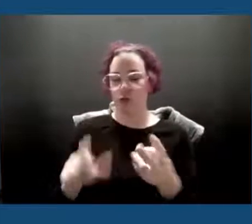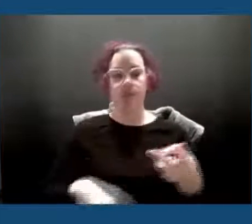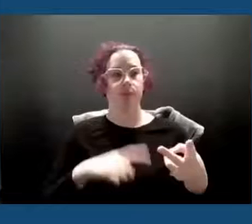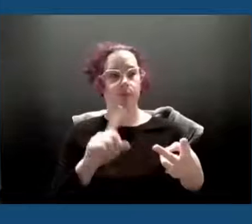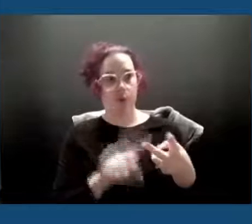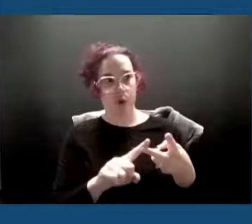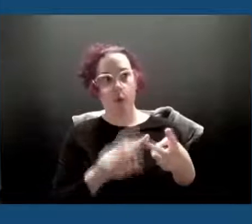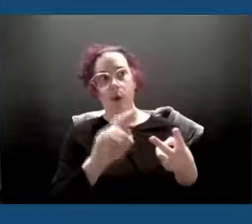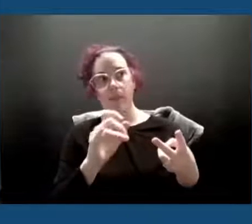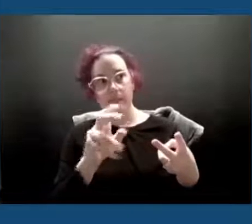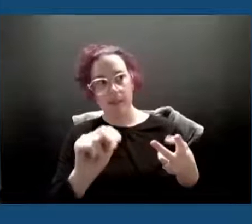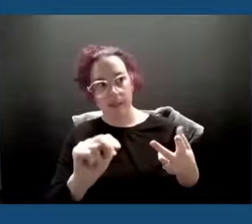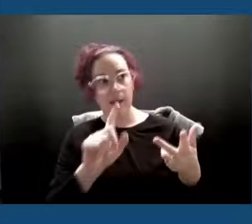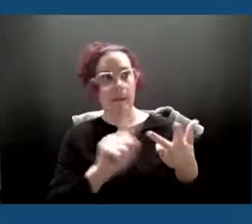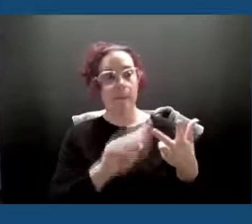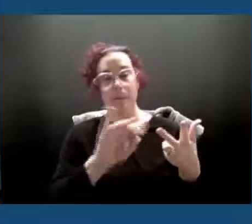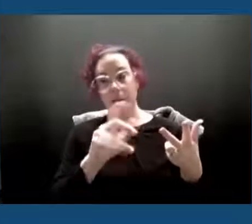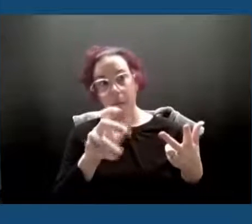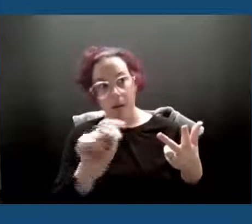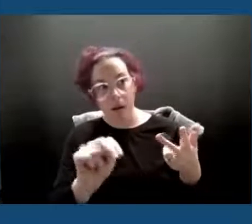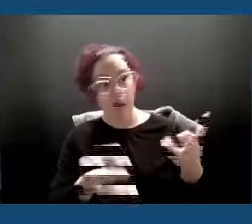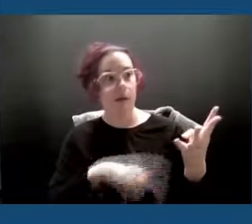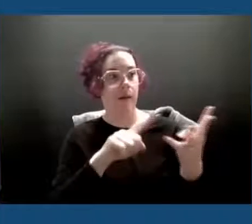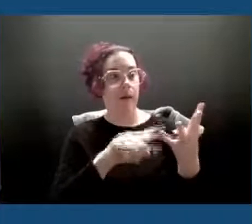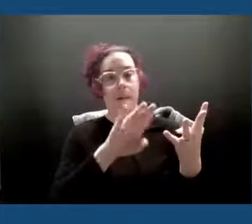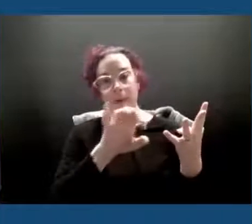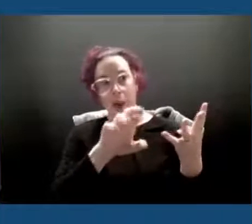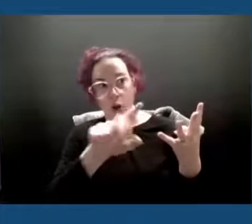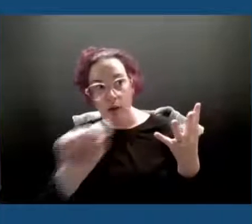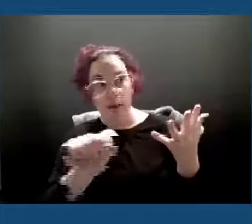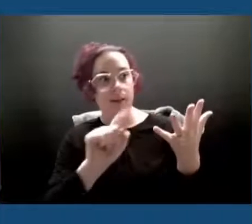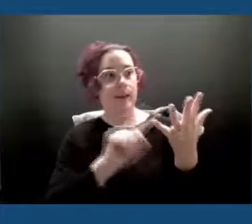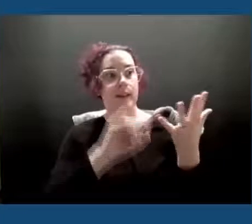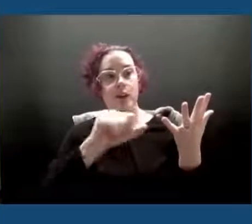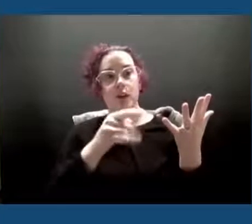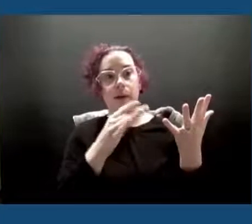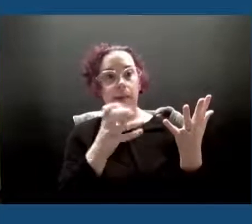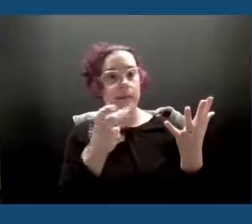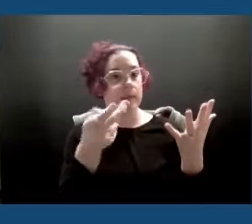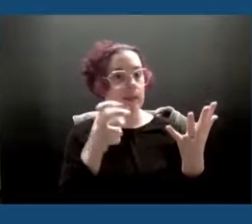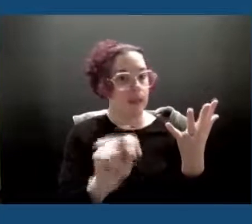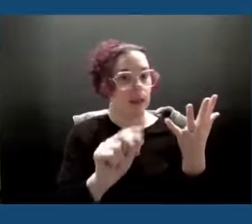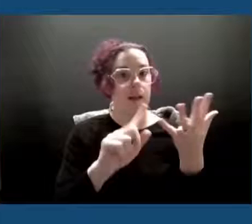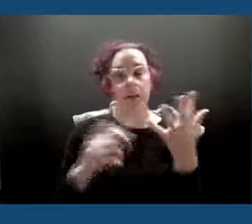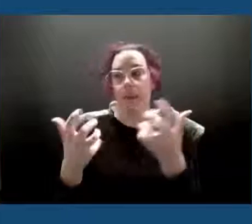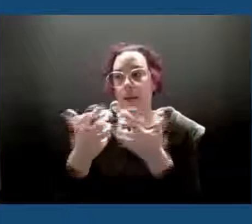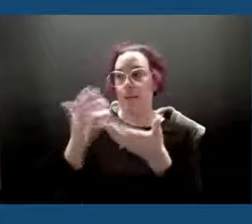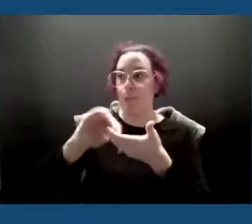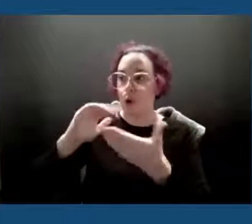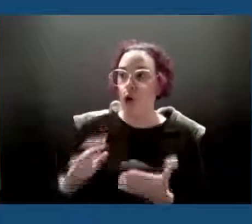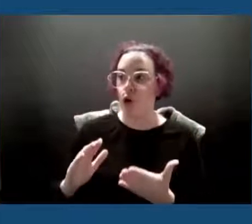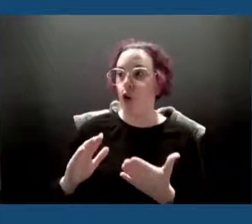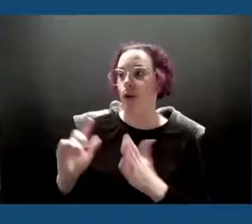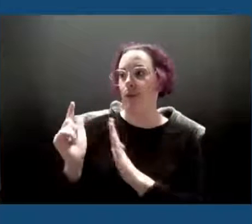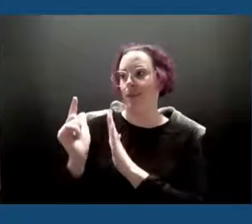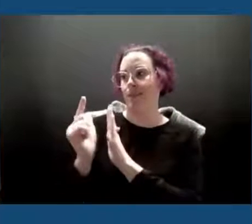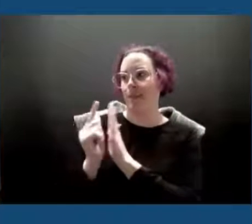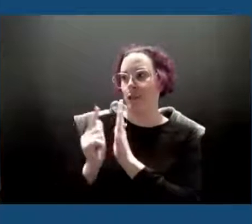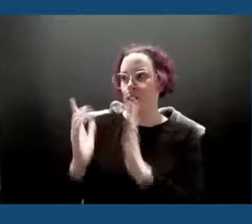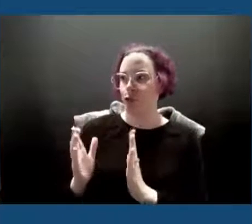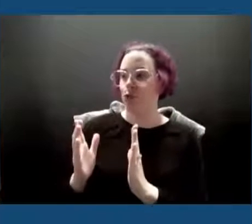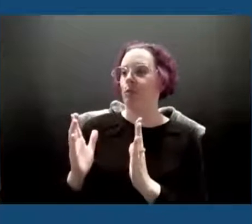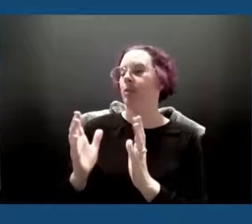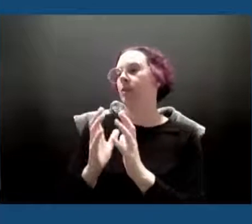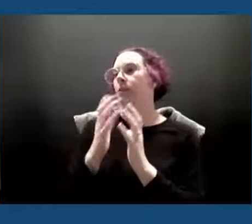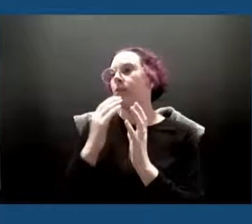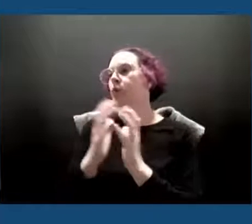Assemblymember Bepon, to Assemblymember Barrett, to Assemblymember Jacobson, my partners in the legislature, thank you for championing